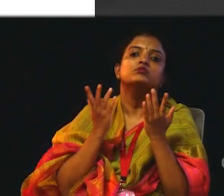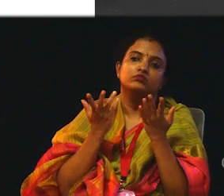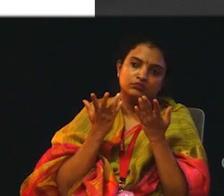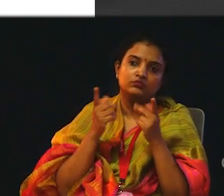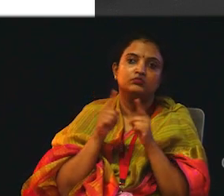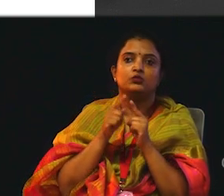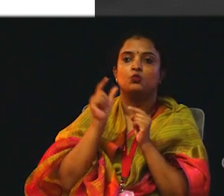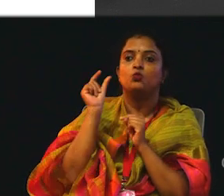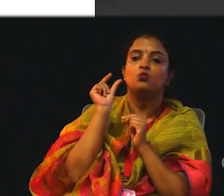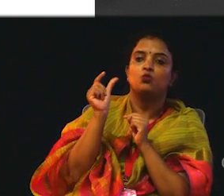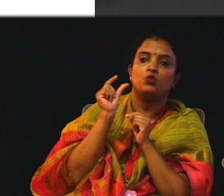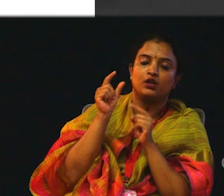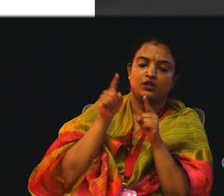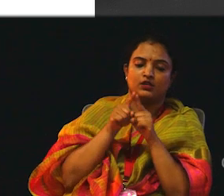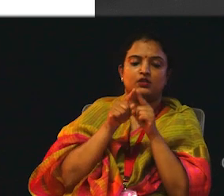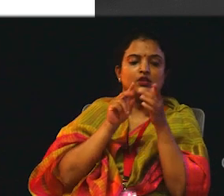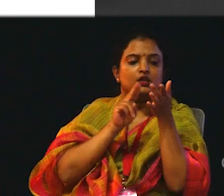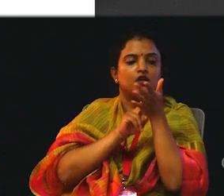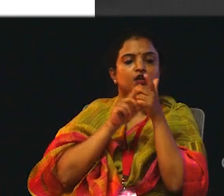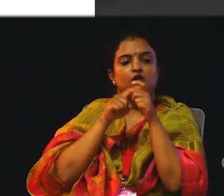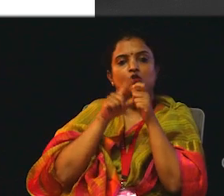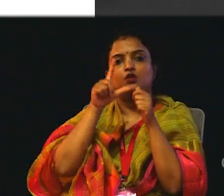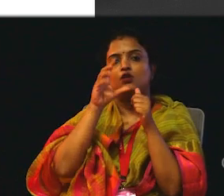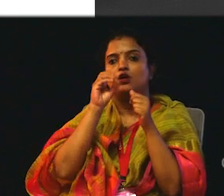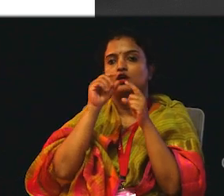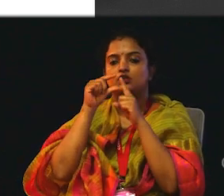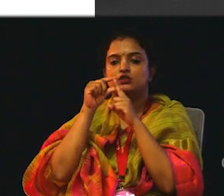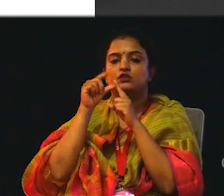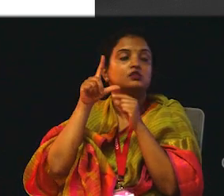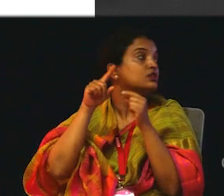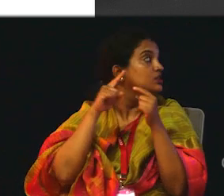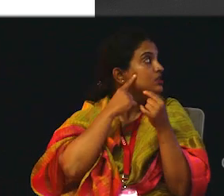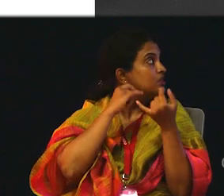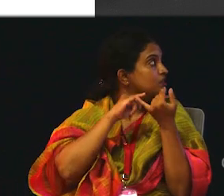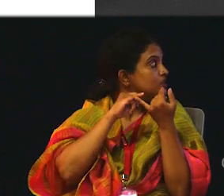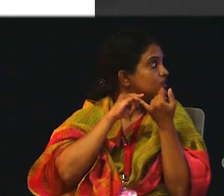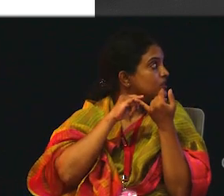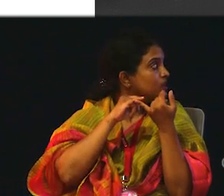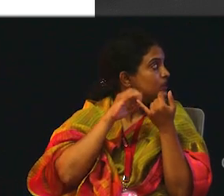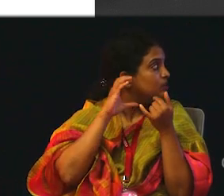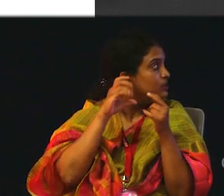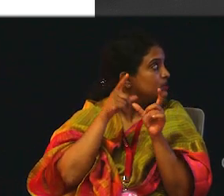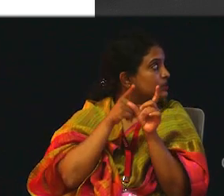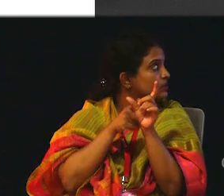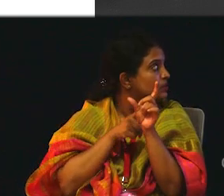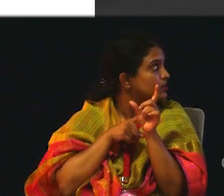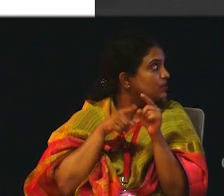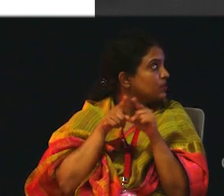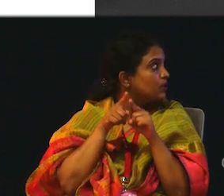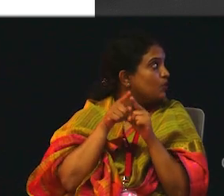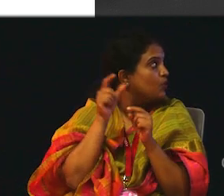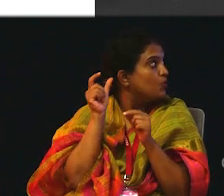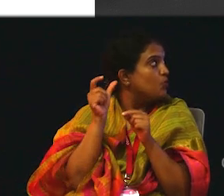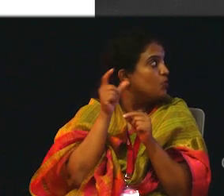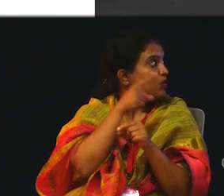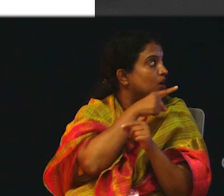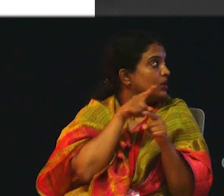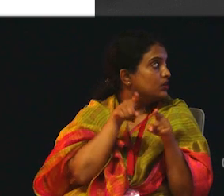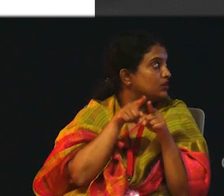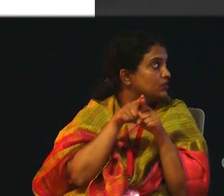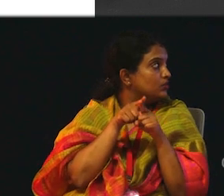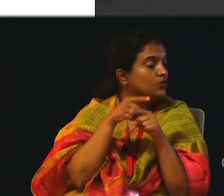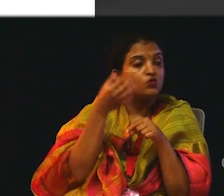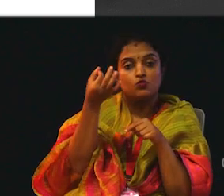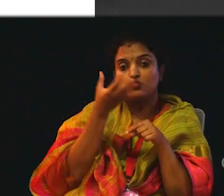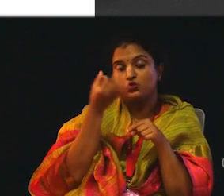the term neuroplasticity, and the belief that the brain has the ability to make